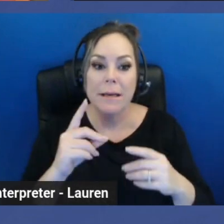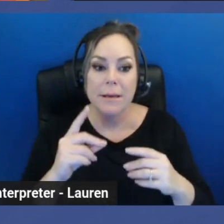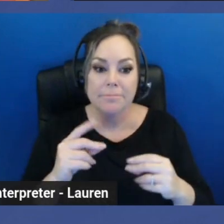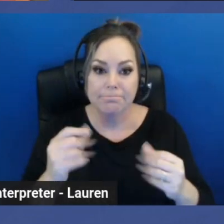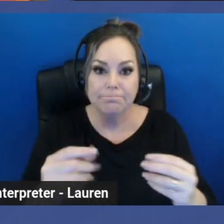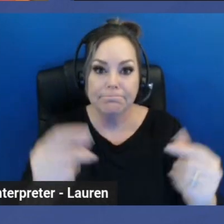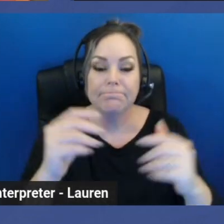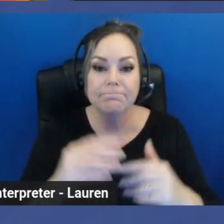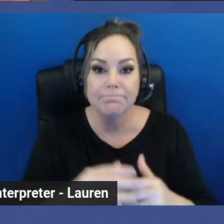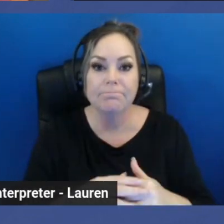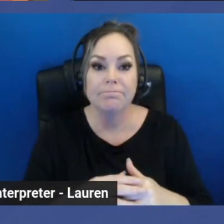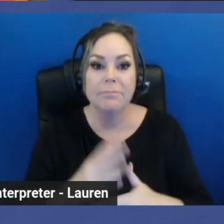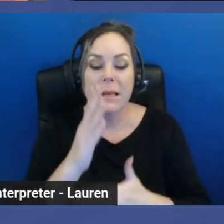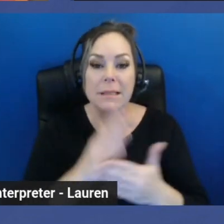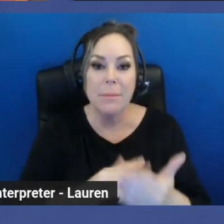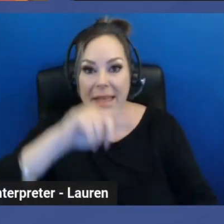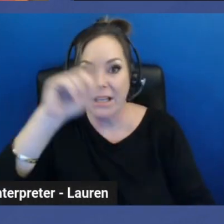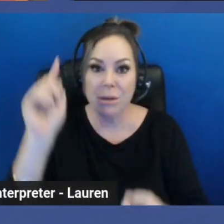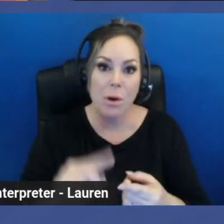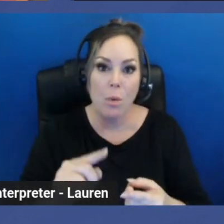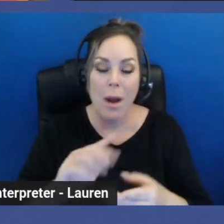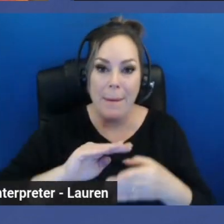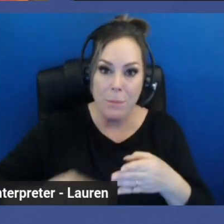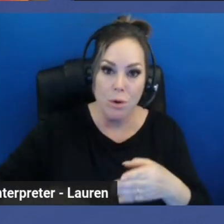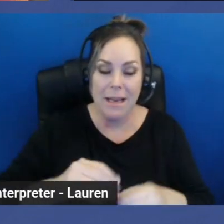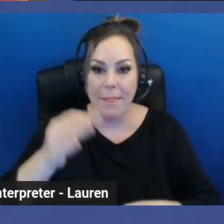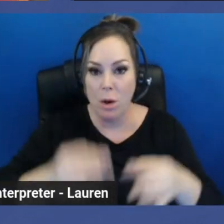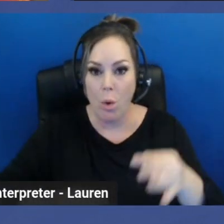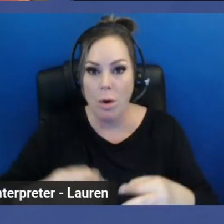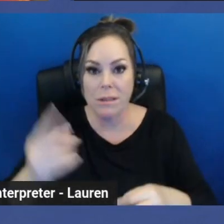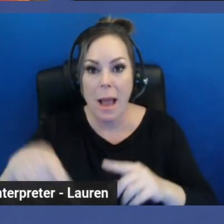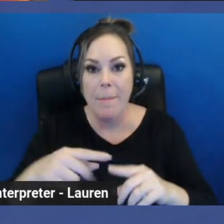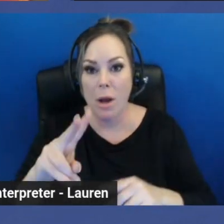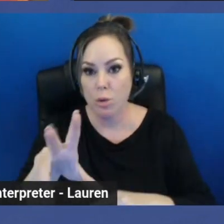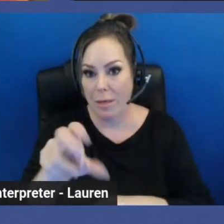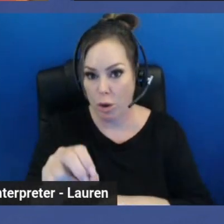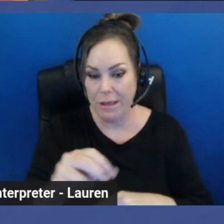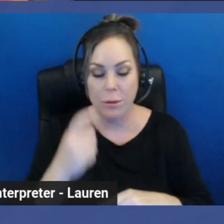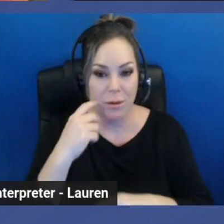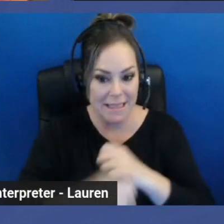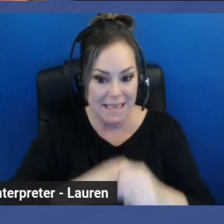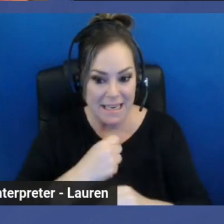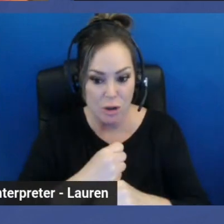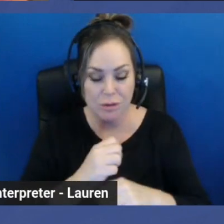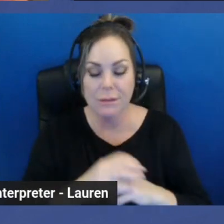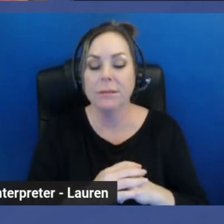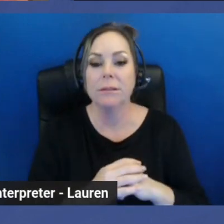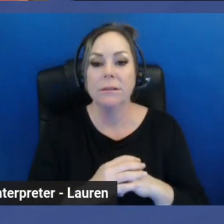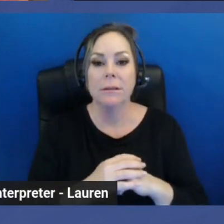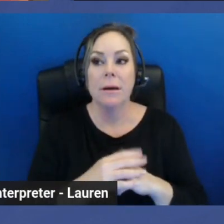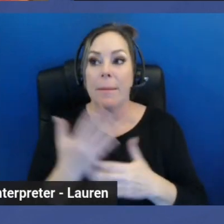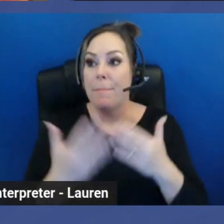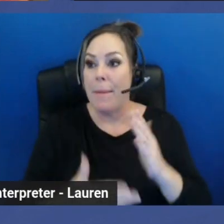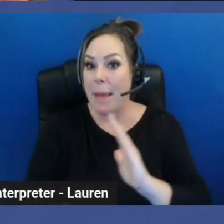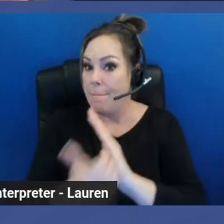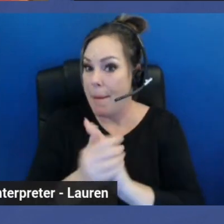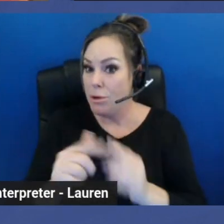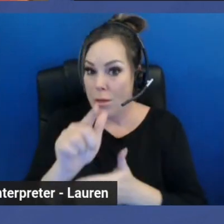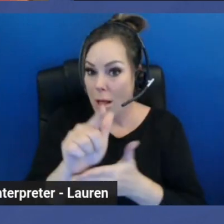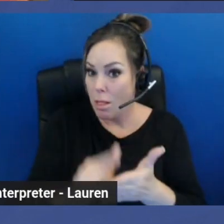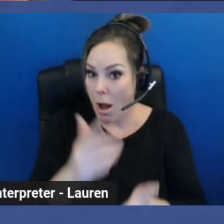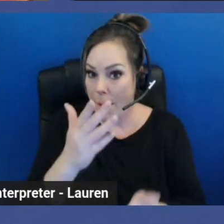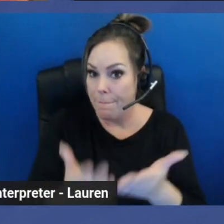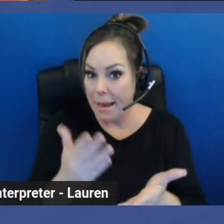on Section 230 immunity that we're seeing in the courts in recent years. So whether that's, an amendment to the law to make